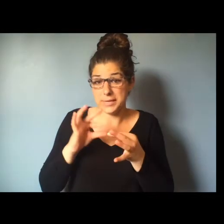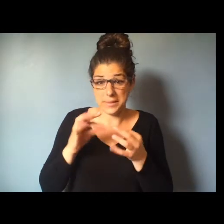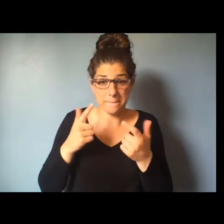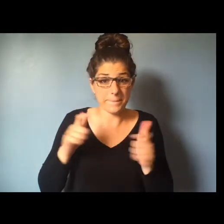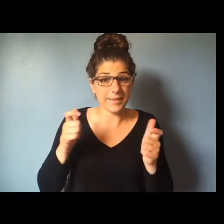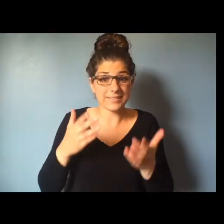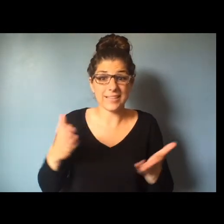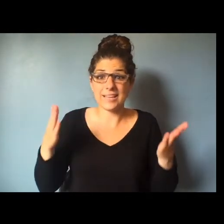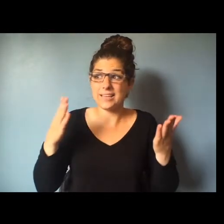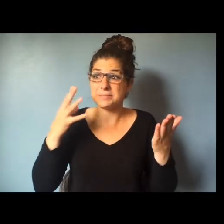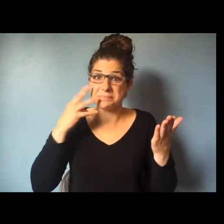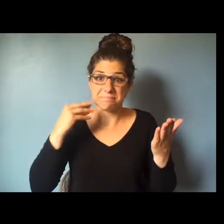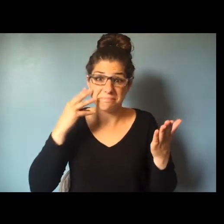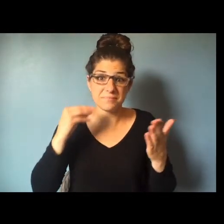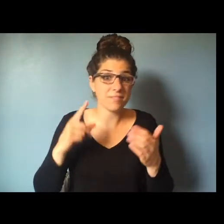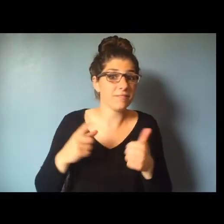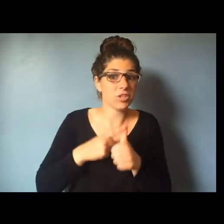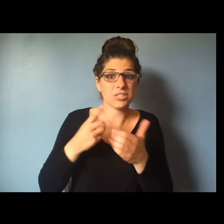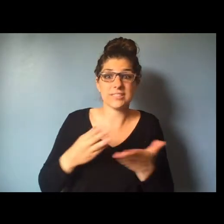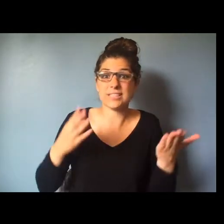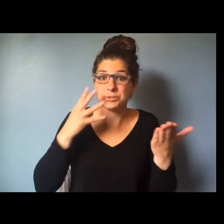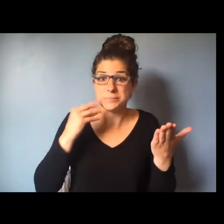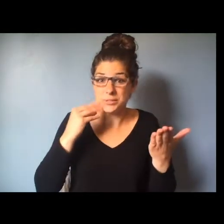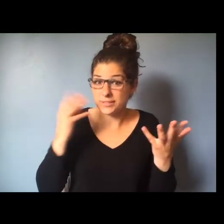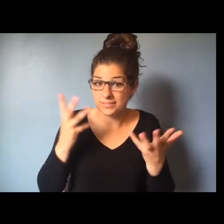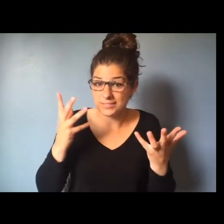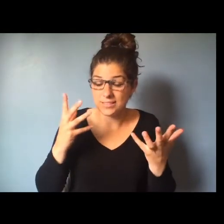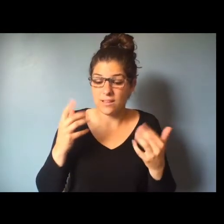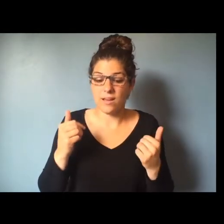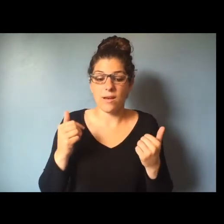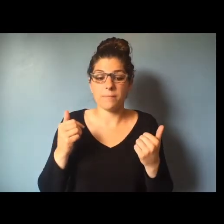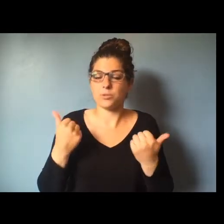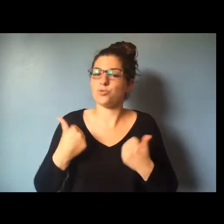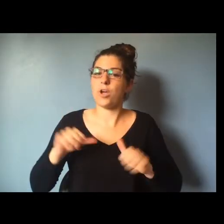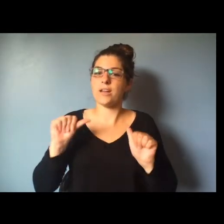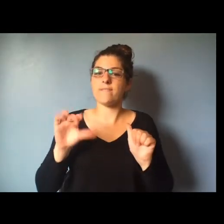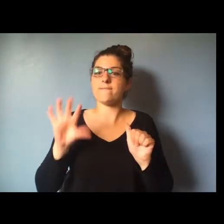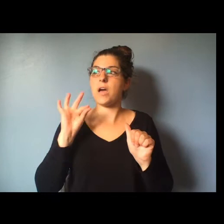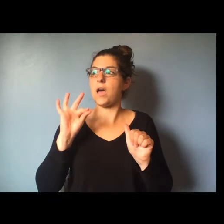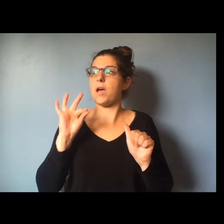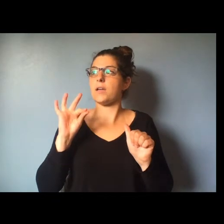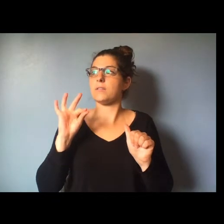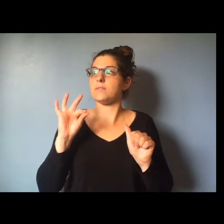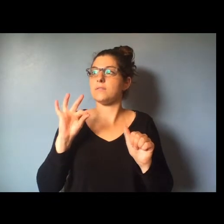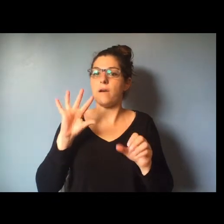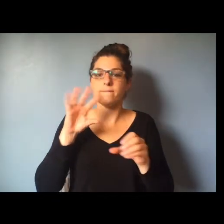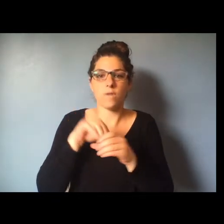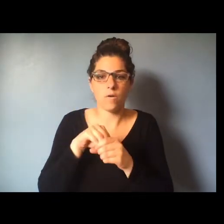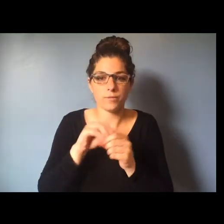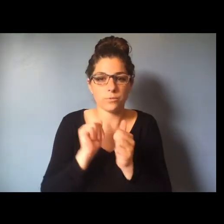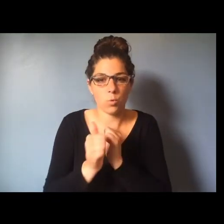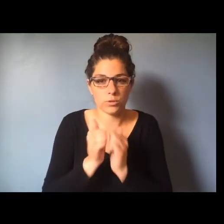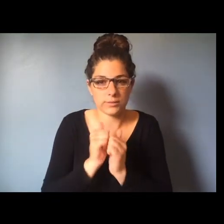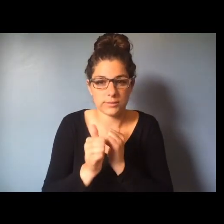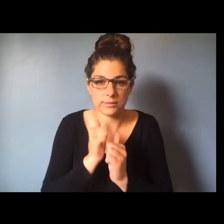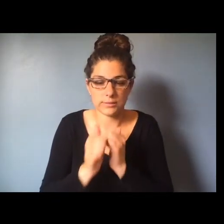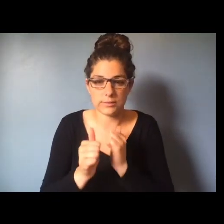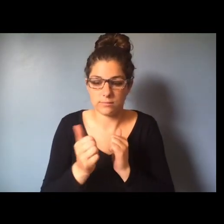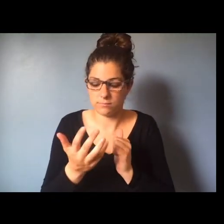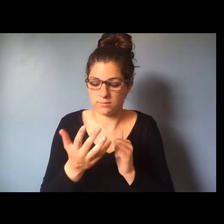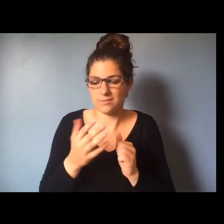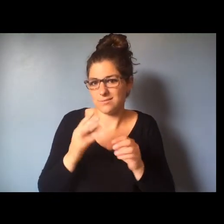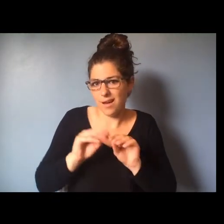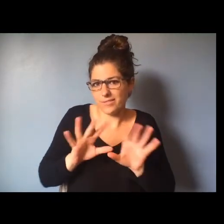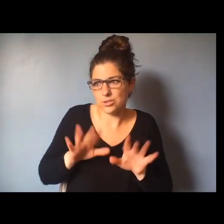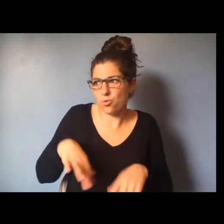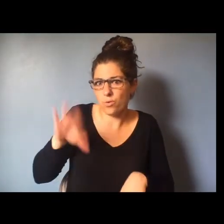thing that I had to encounter, or the first thing, was trying to find a way to get involved with sports. Because, you know, obviously growing up, you